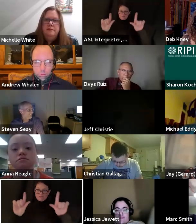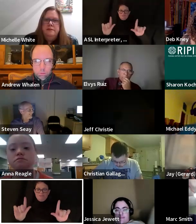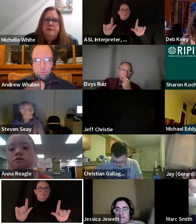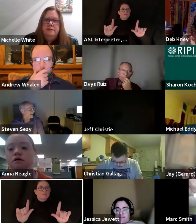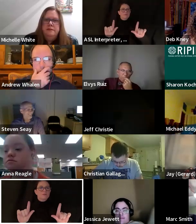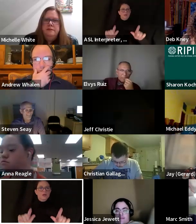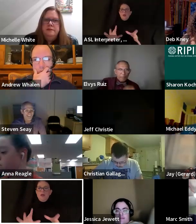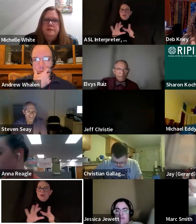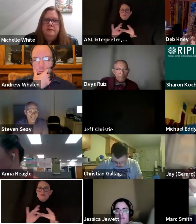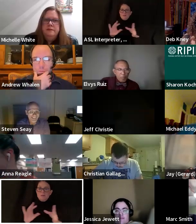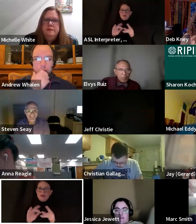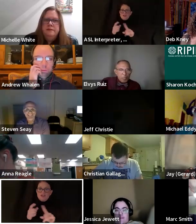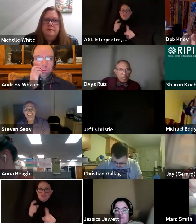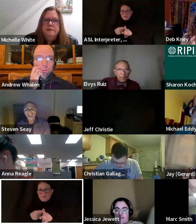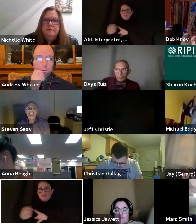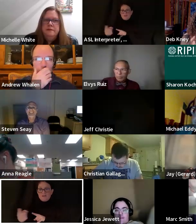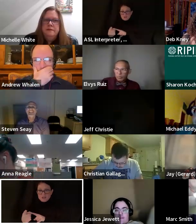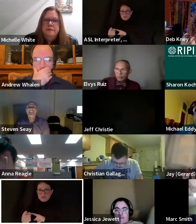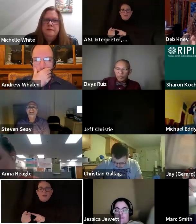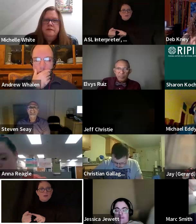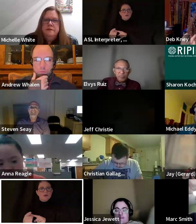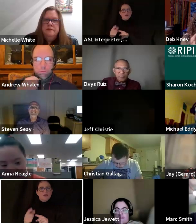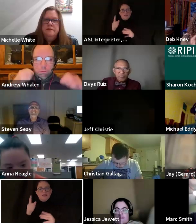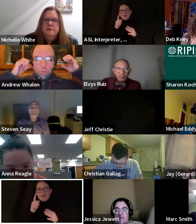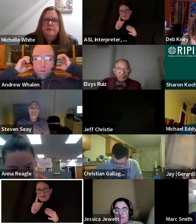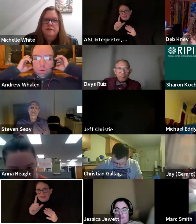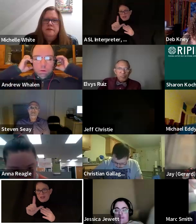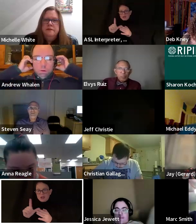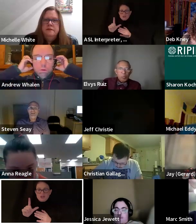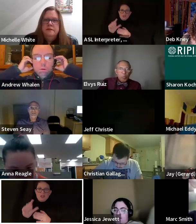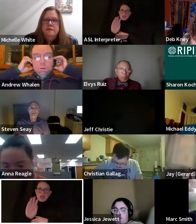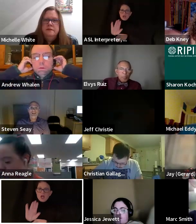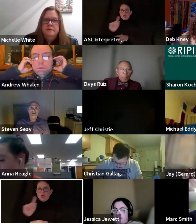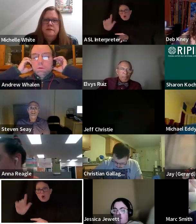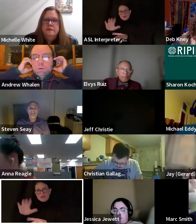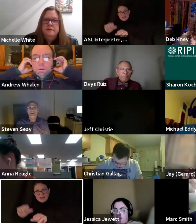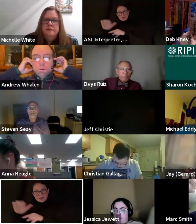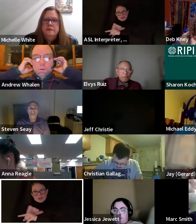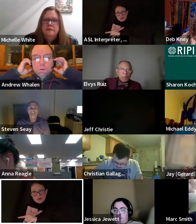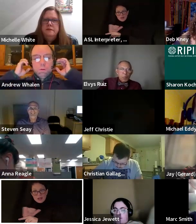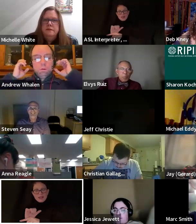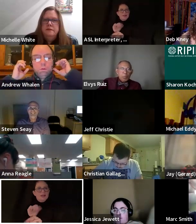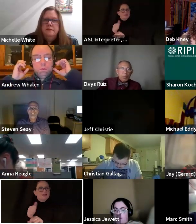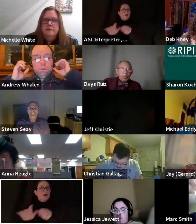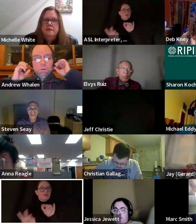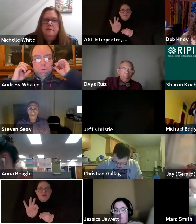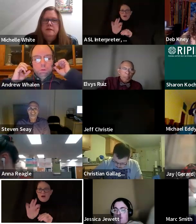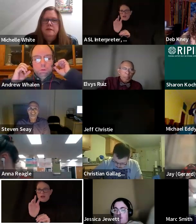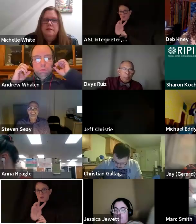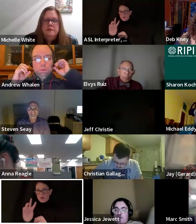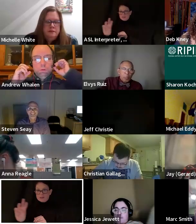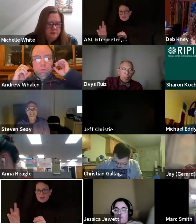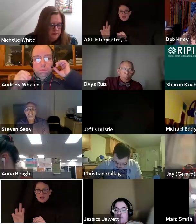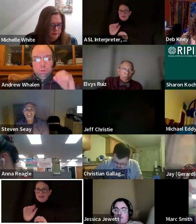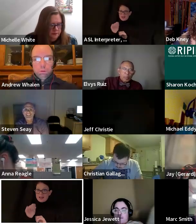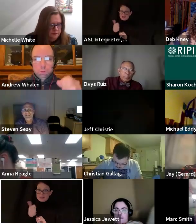that message from the division that with all those letters saying you need to go do this training. So that's how they can get to that site. And is